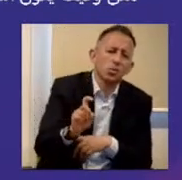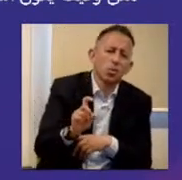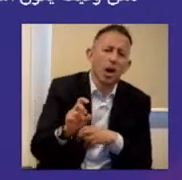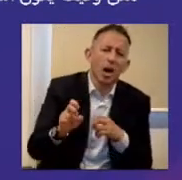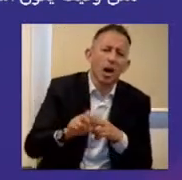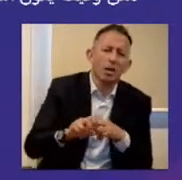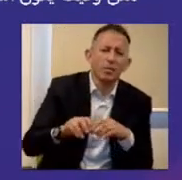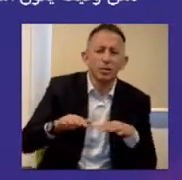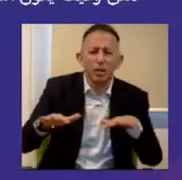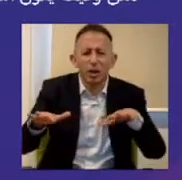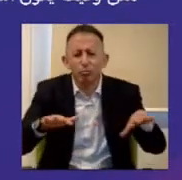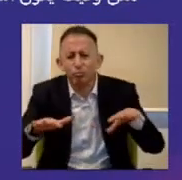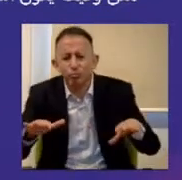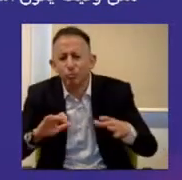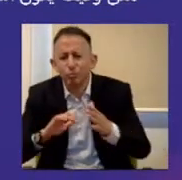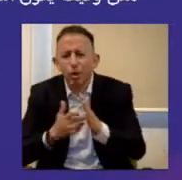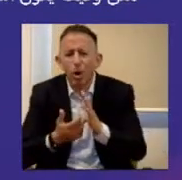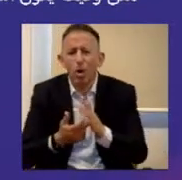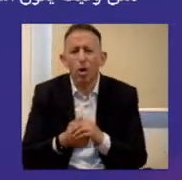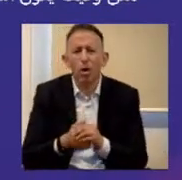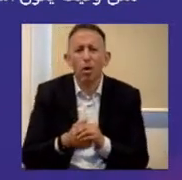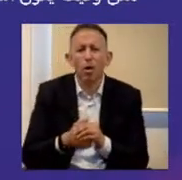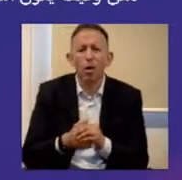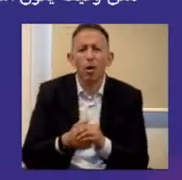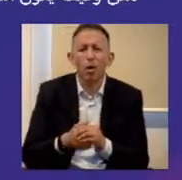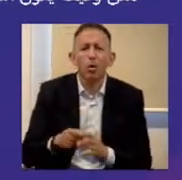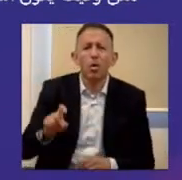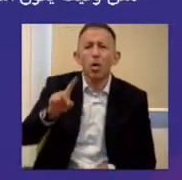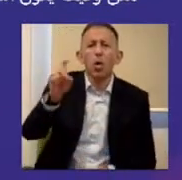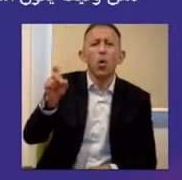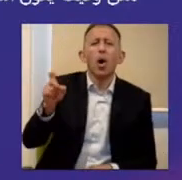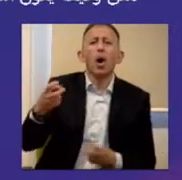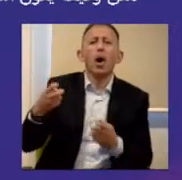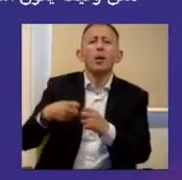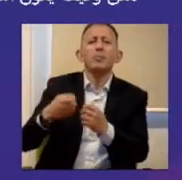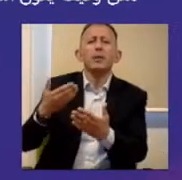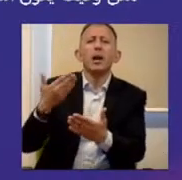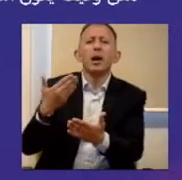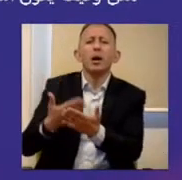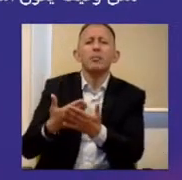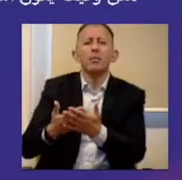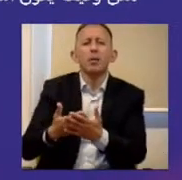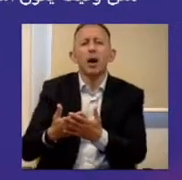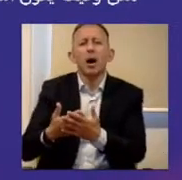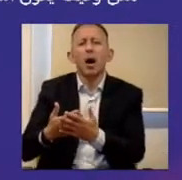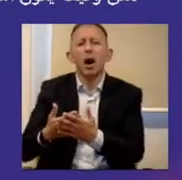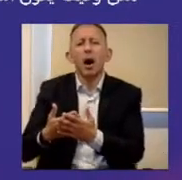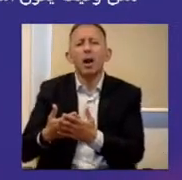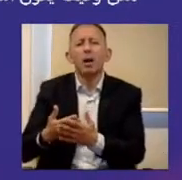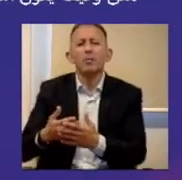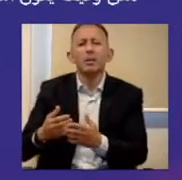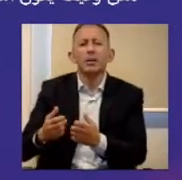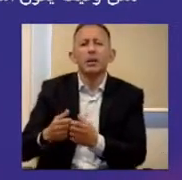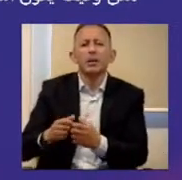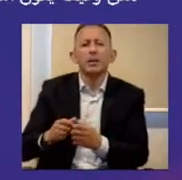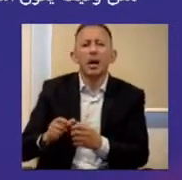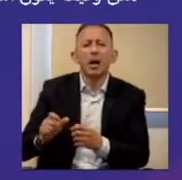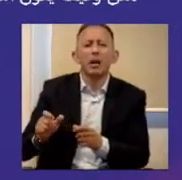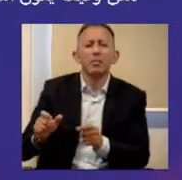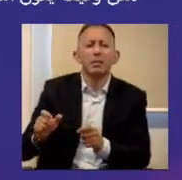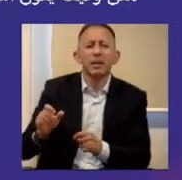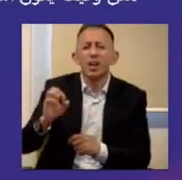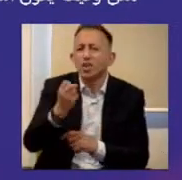nice. I don't have time to go through to the proof, but you see that it's a short proof,